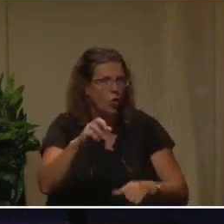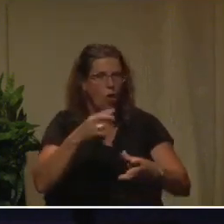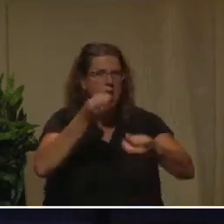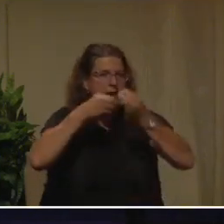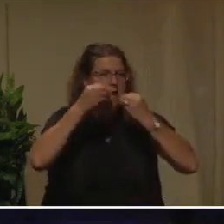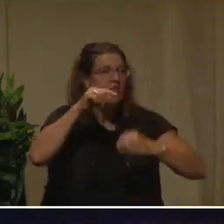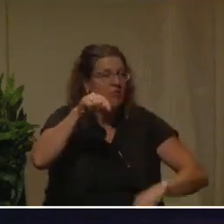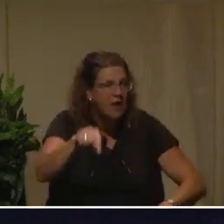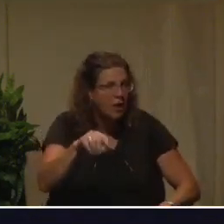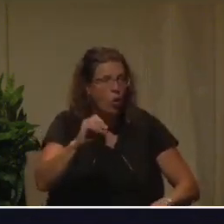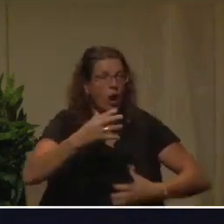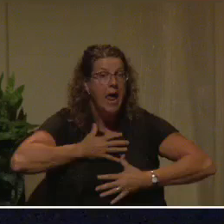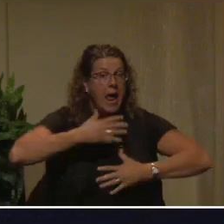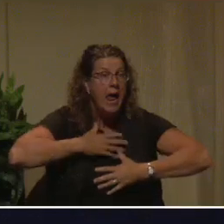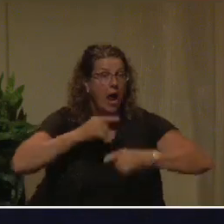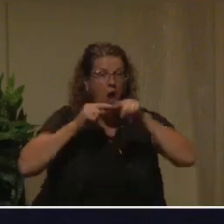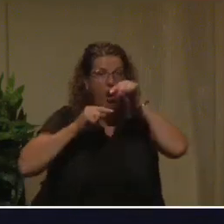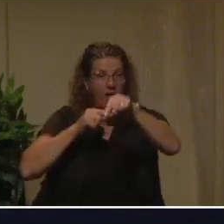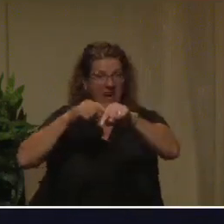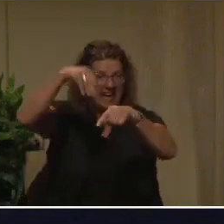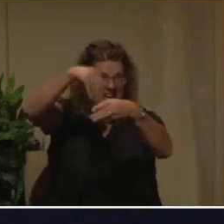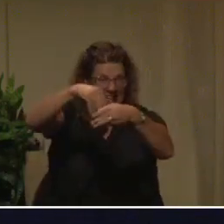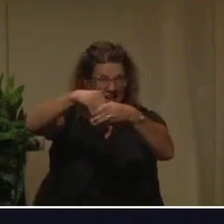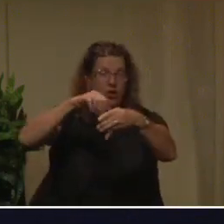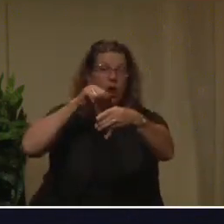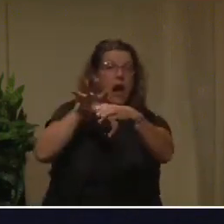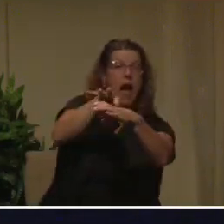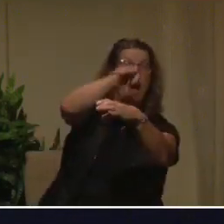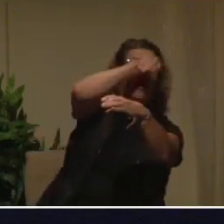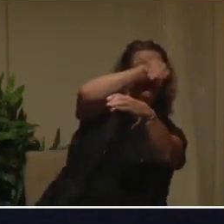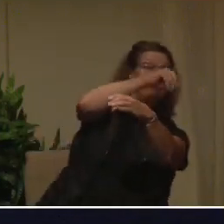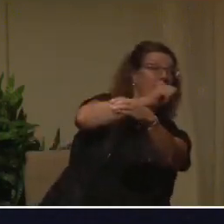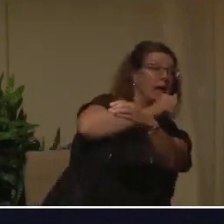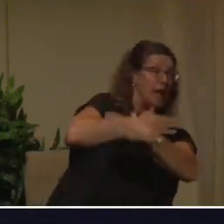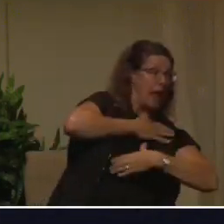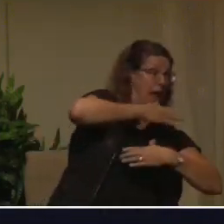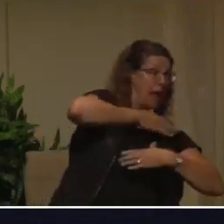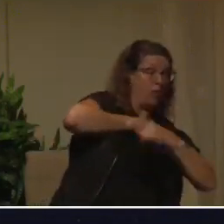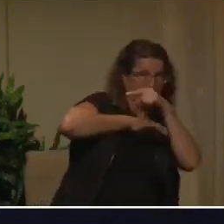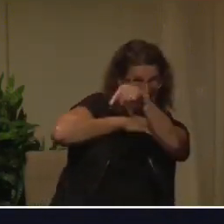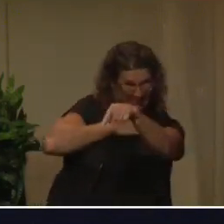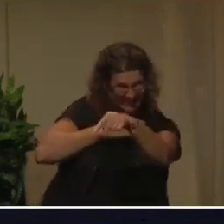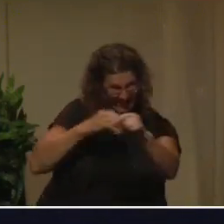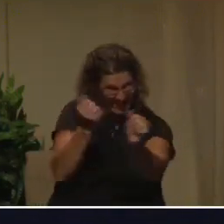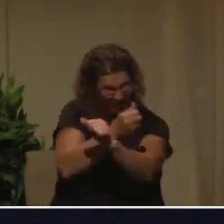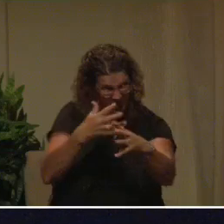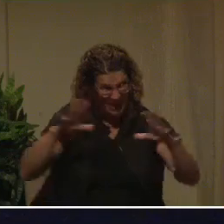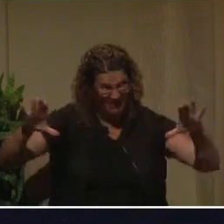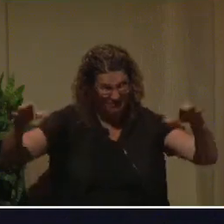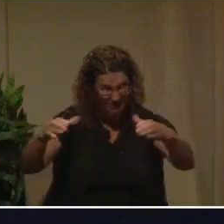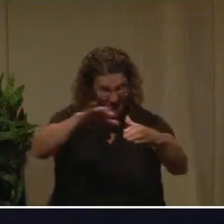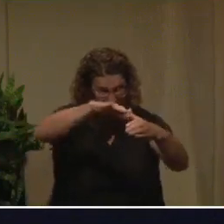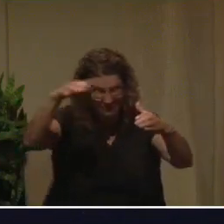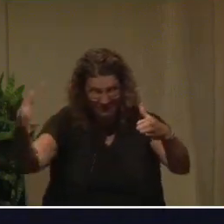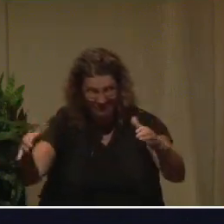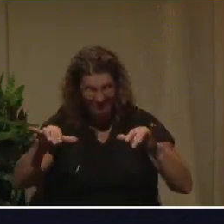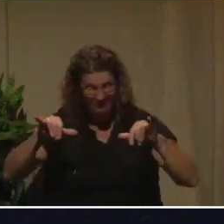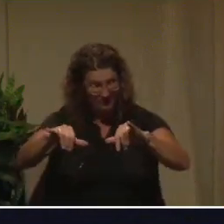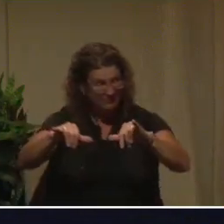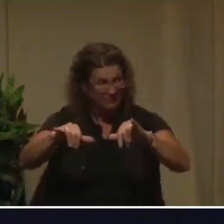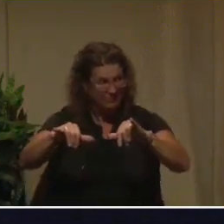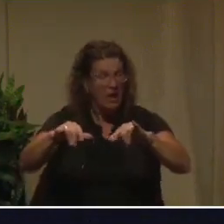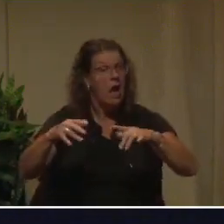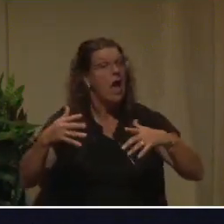breathe air that was recycled there. Well, the experiment ended a little bit